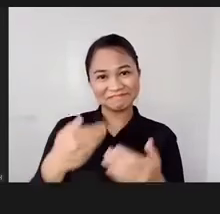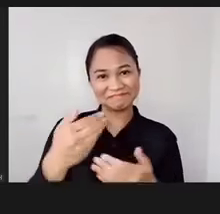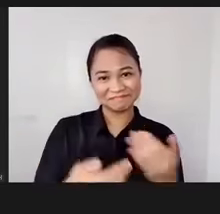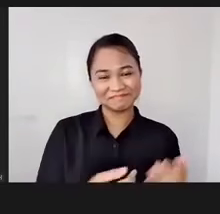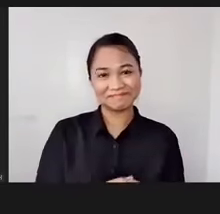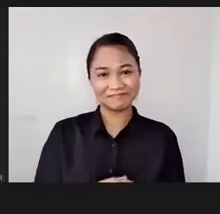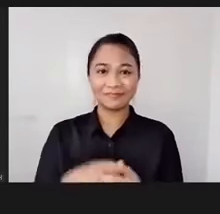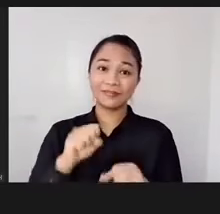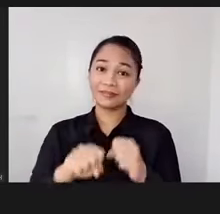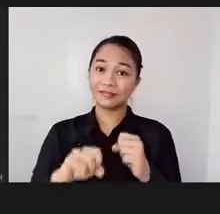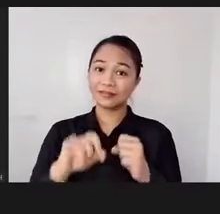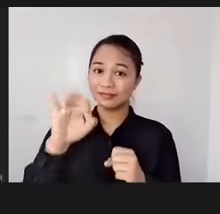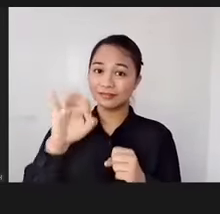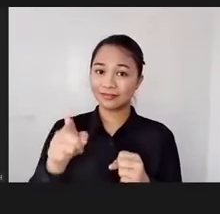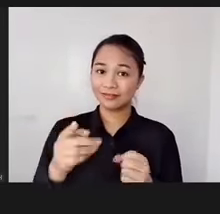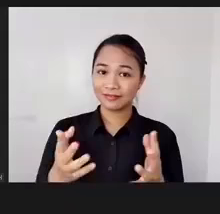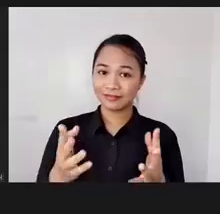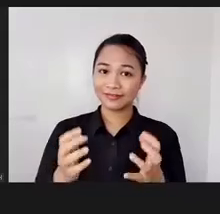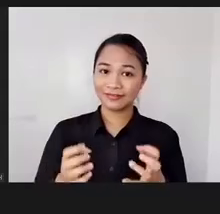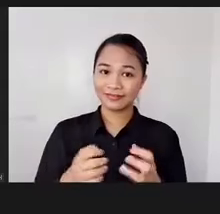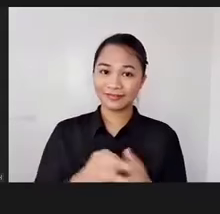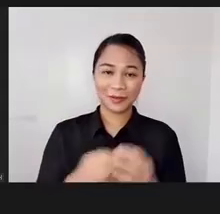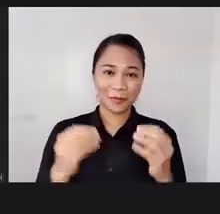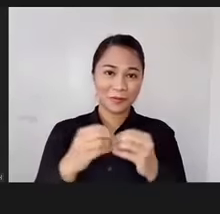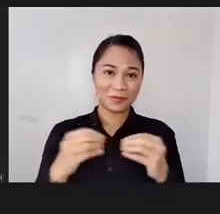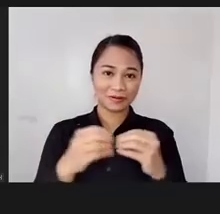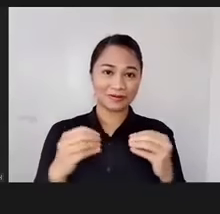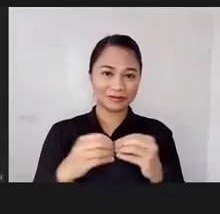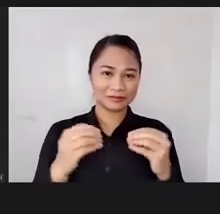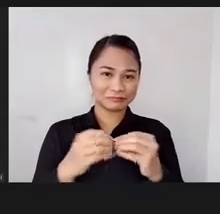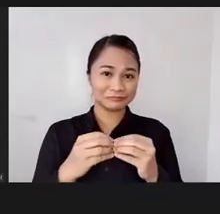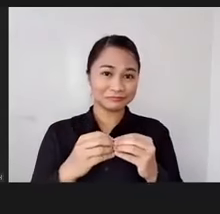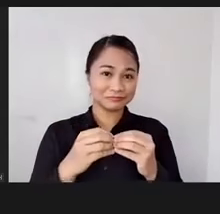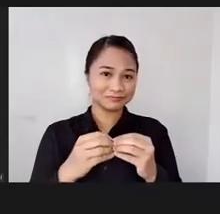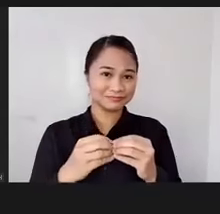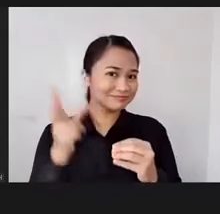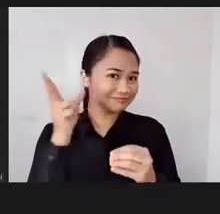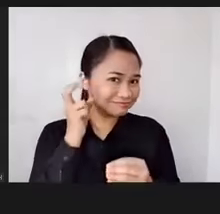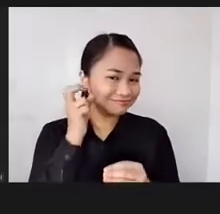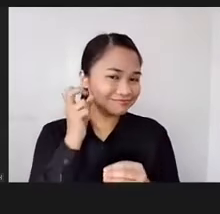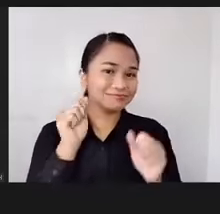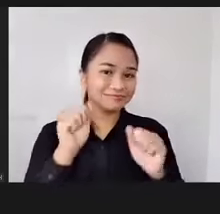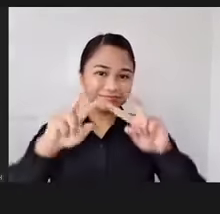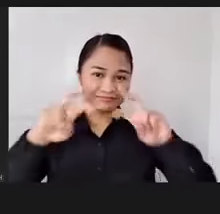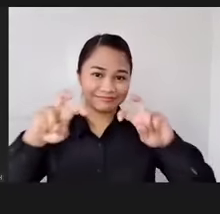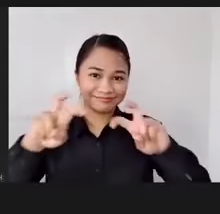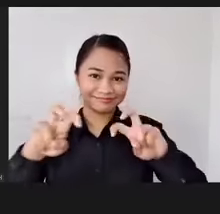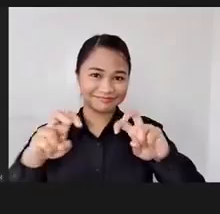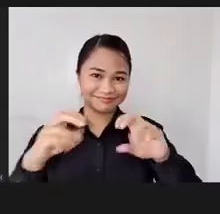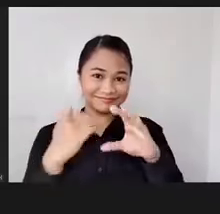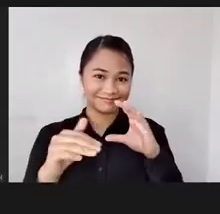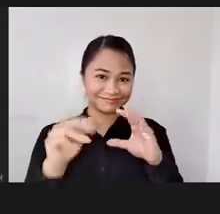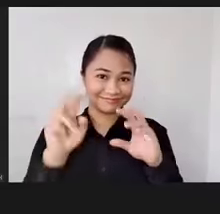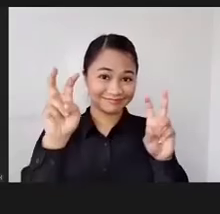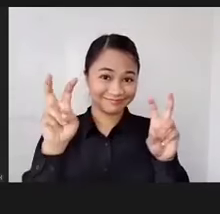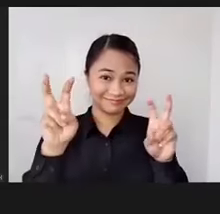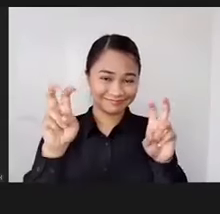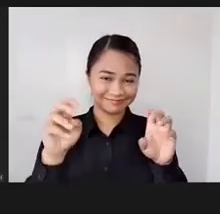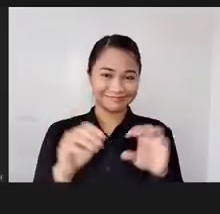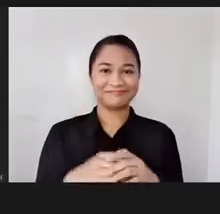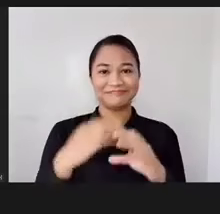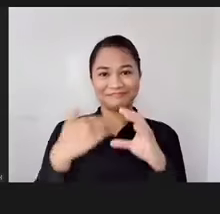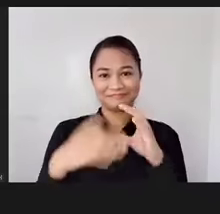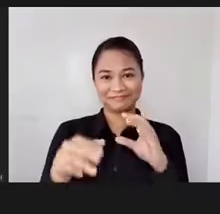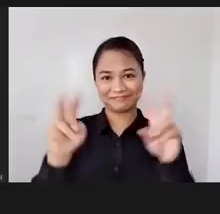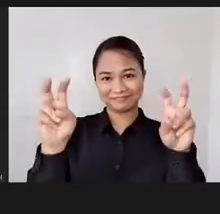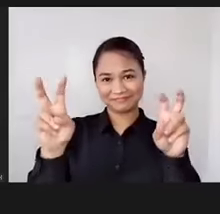tribe. So it has been mentioned in the chat also, and we can keep on sharing more information about them. It was really a nice music. I still have it in